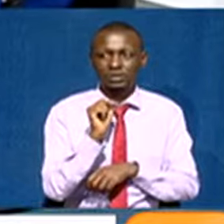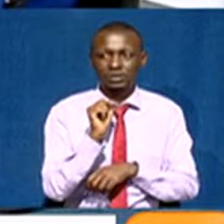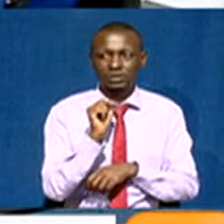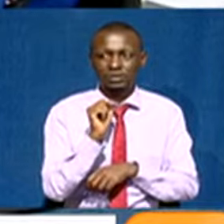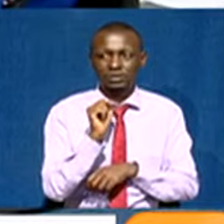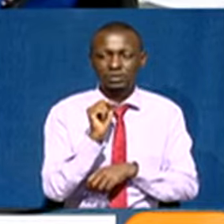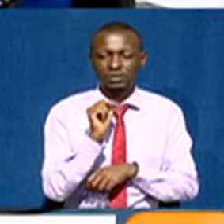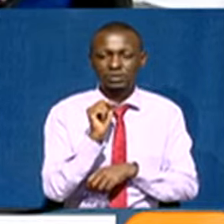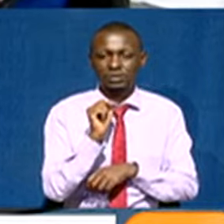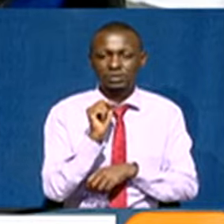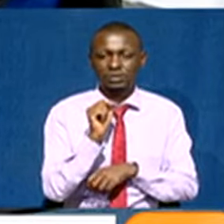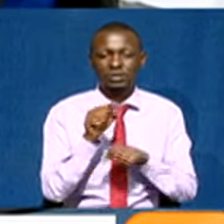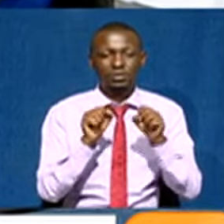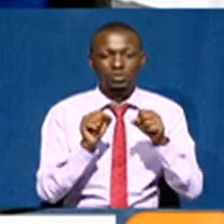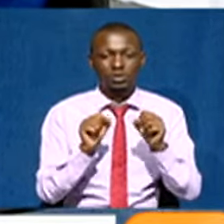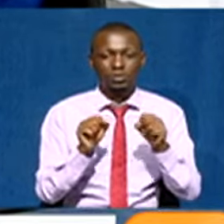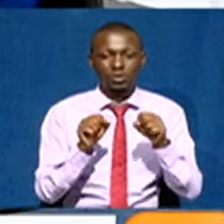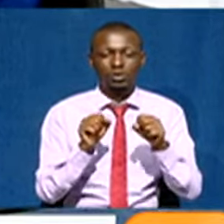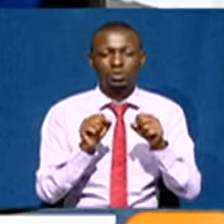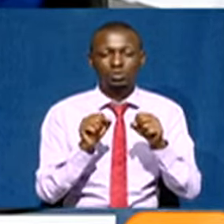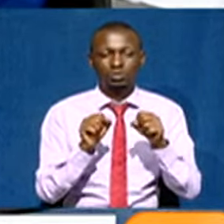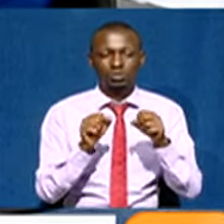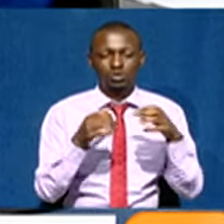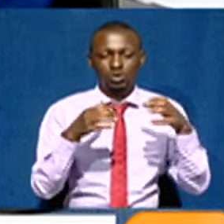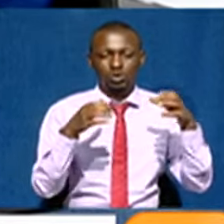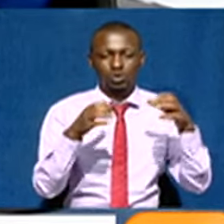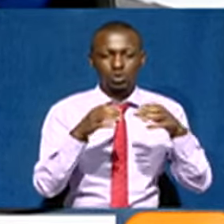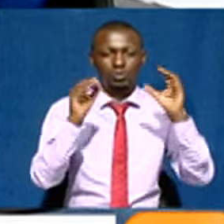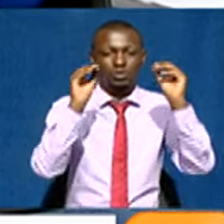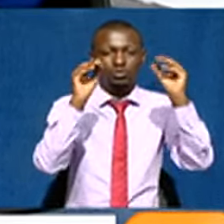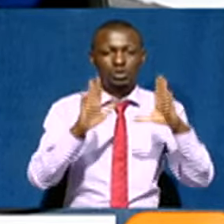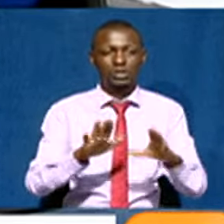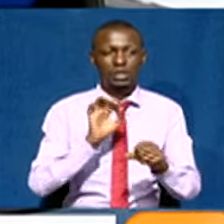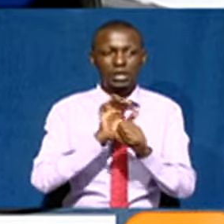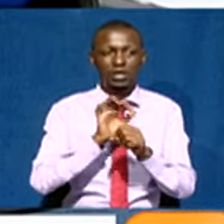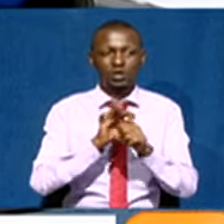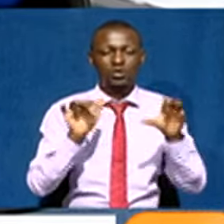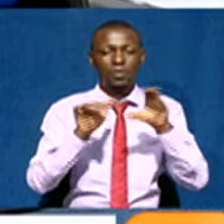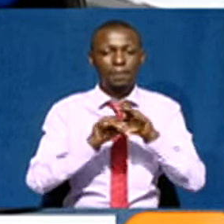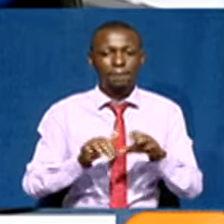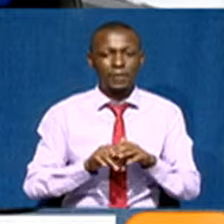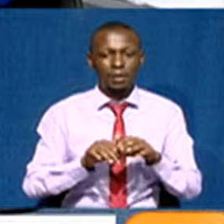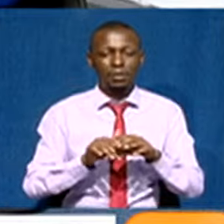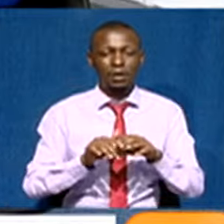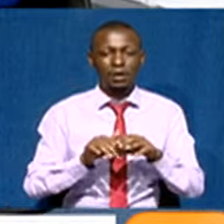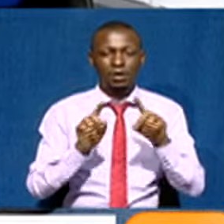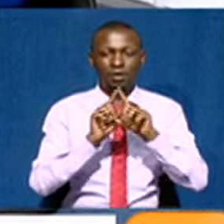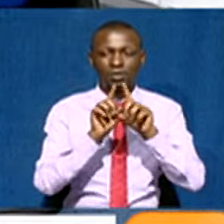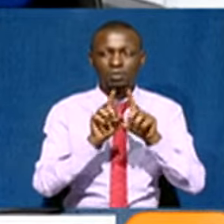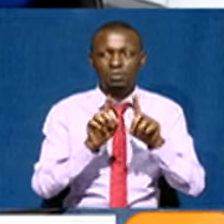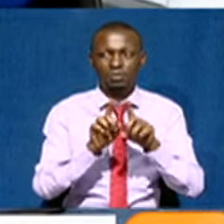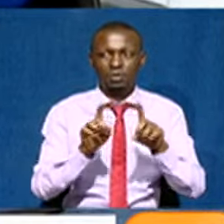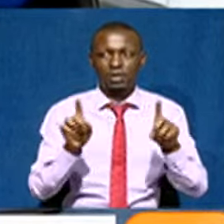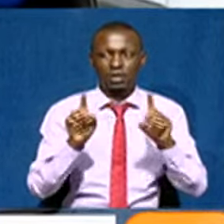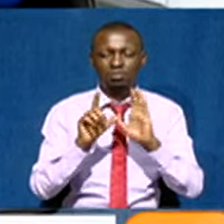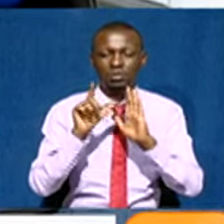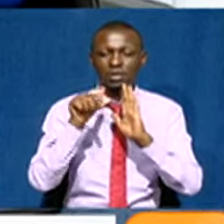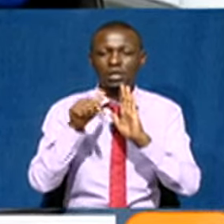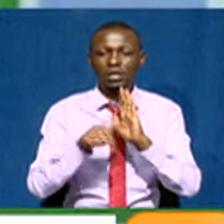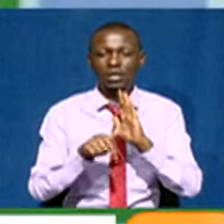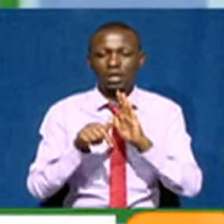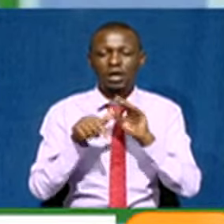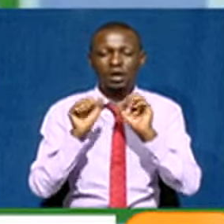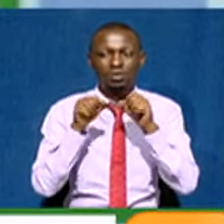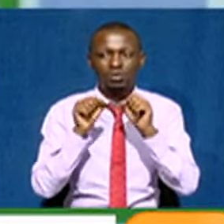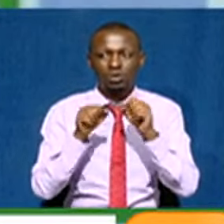that is predominantly for teachers, but again, as time moved by, we have also thought of how do we